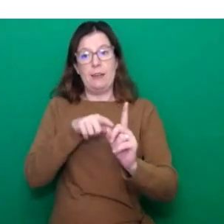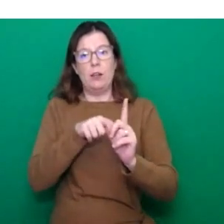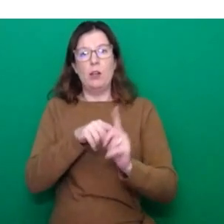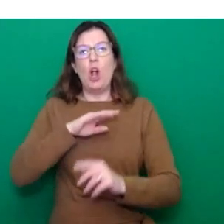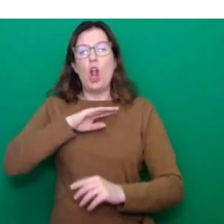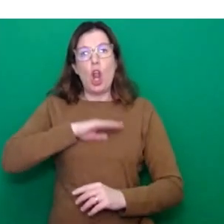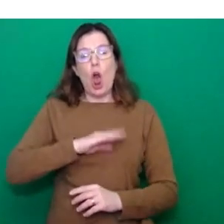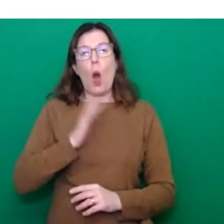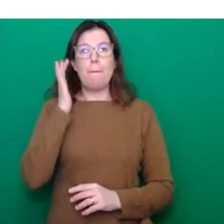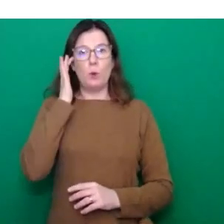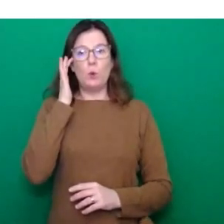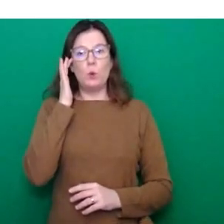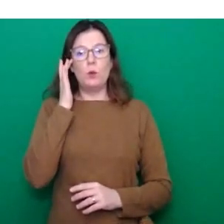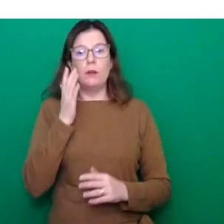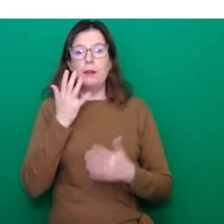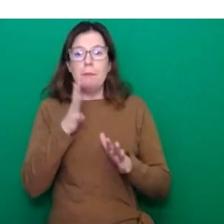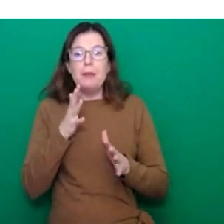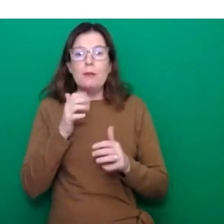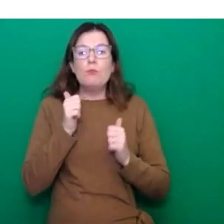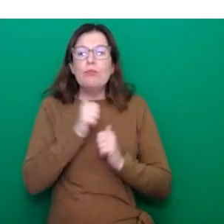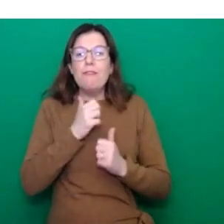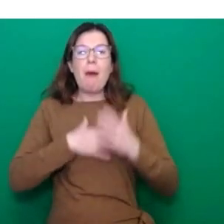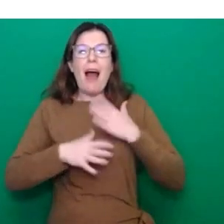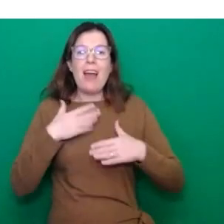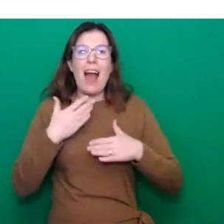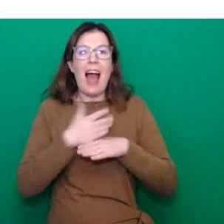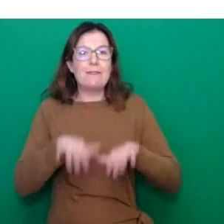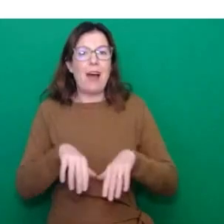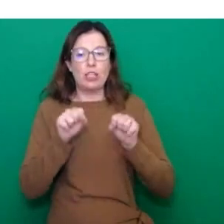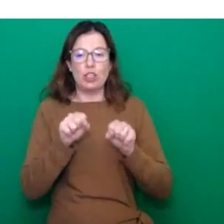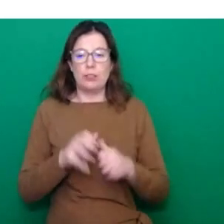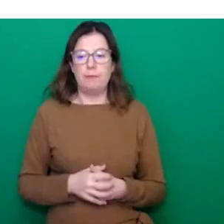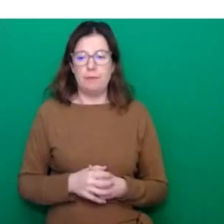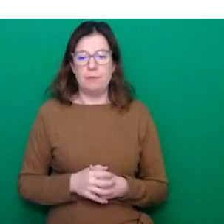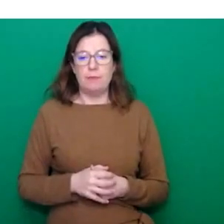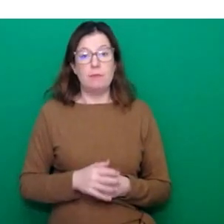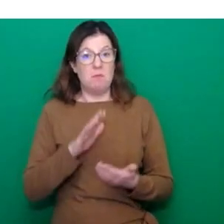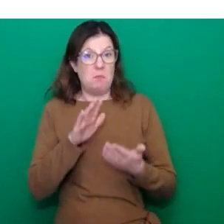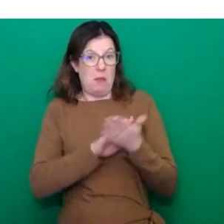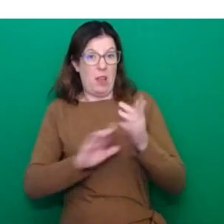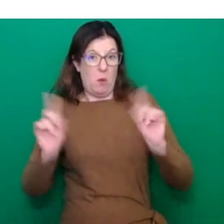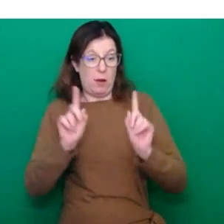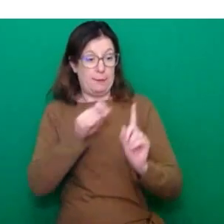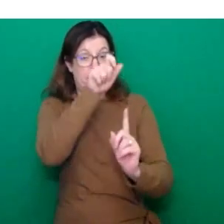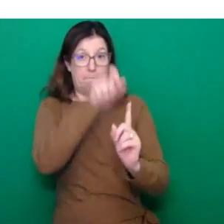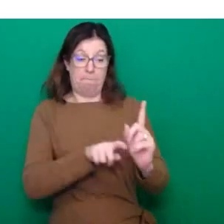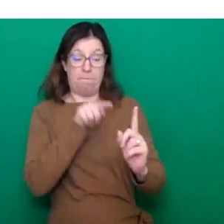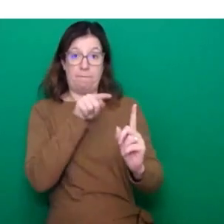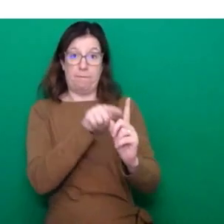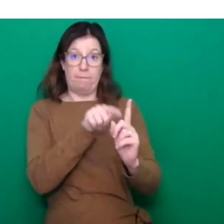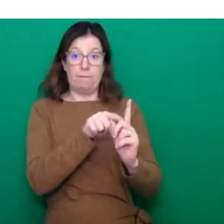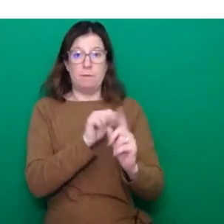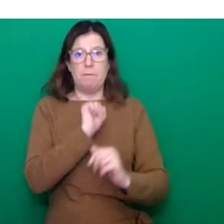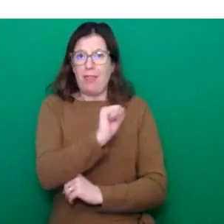mood, so we were doing brief behaviour activation, and what that looks like is really helping that student to identify the areas of